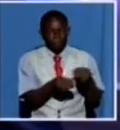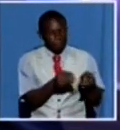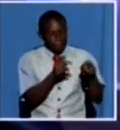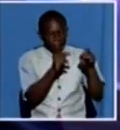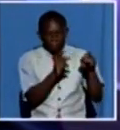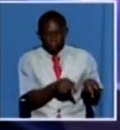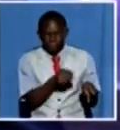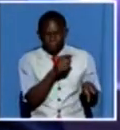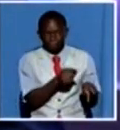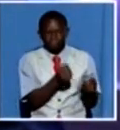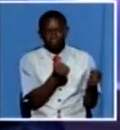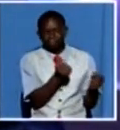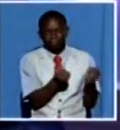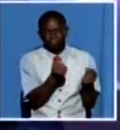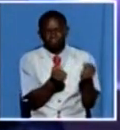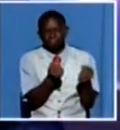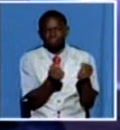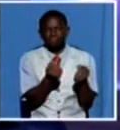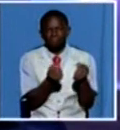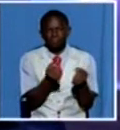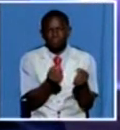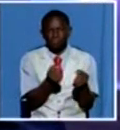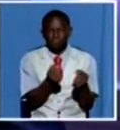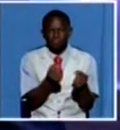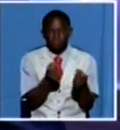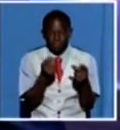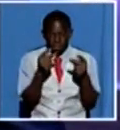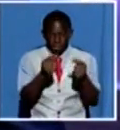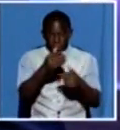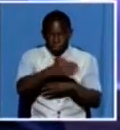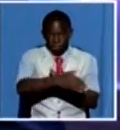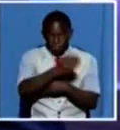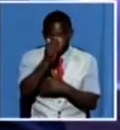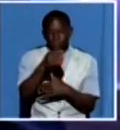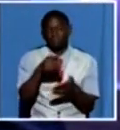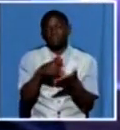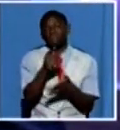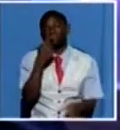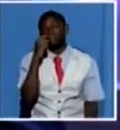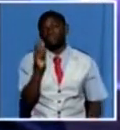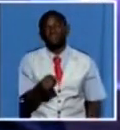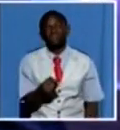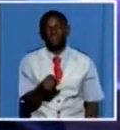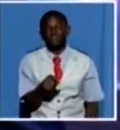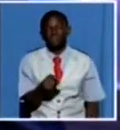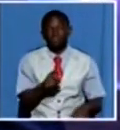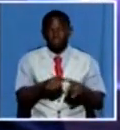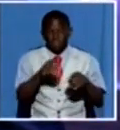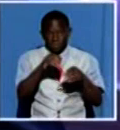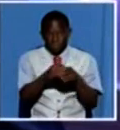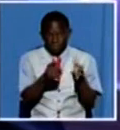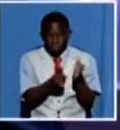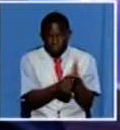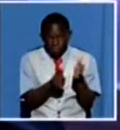facility. When you are driving in Lusaka, you will not pay for toll fees because in Lusaka we have not provided for any